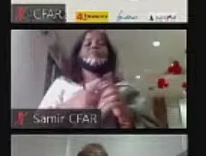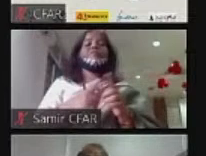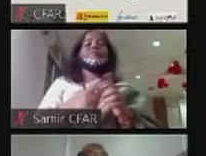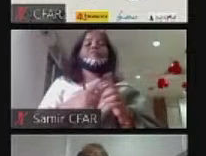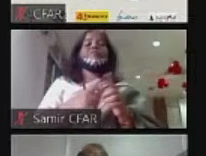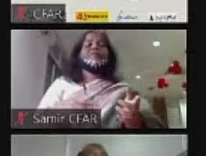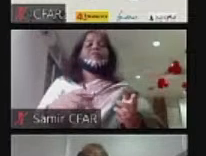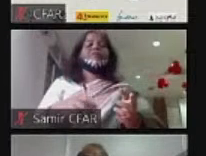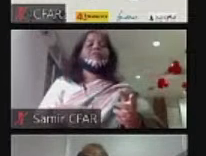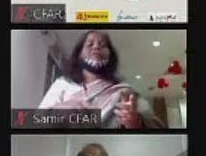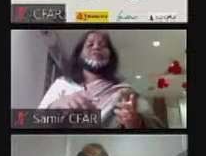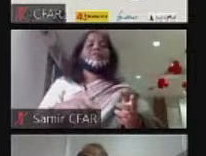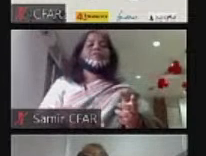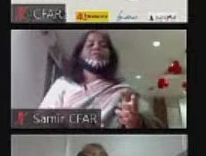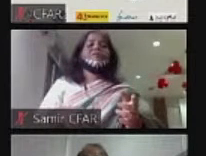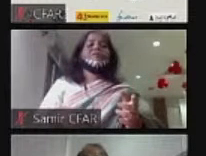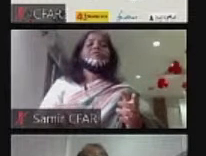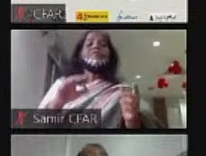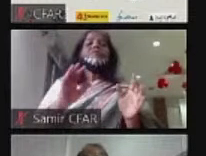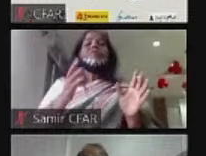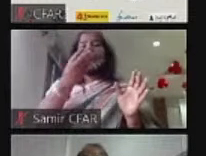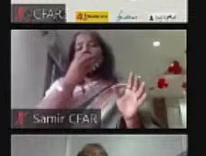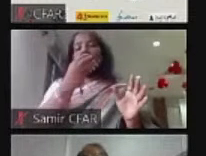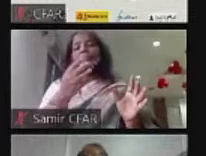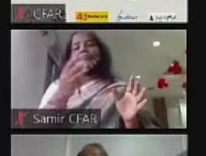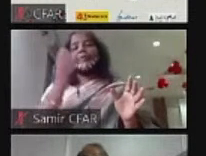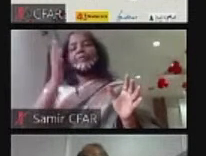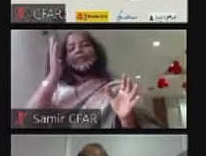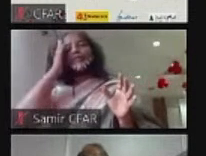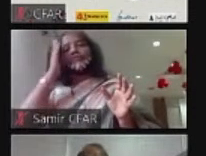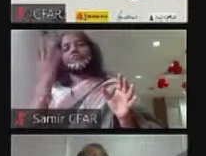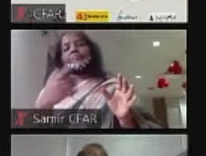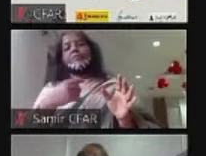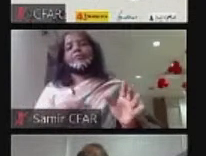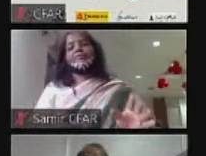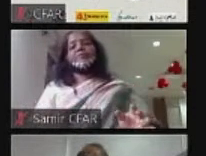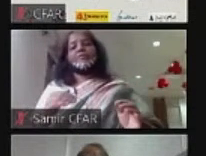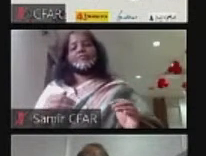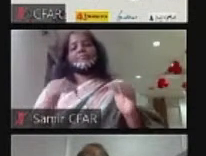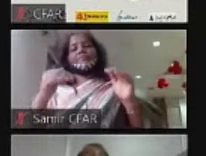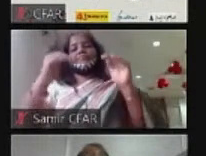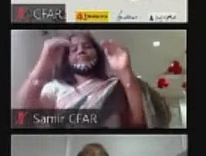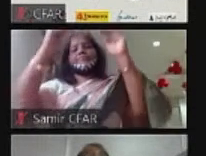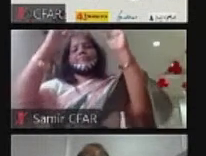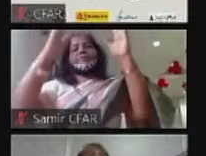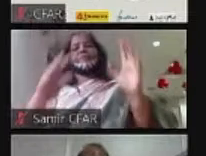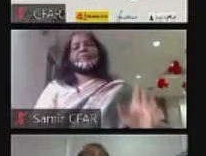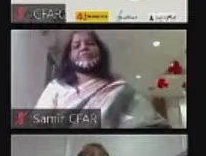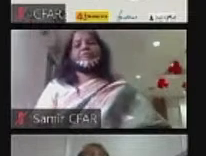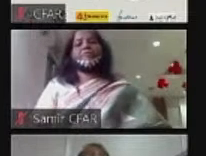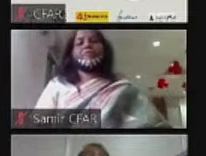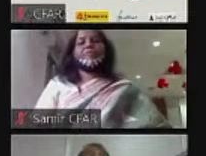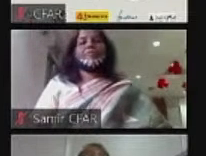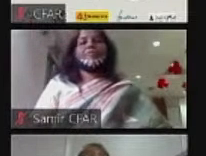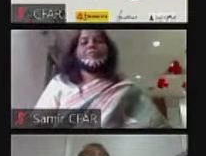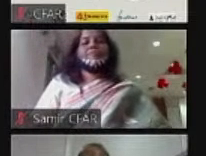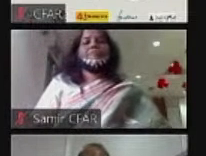with disabilities have an adequate standard of living, which is independent. It should be